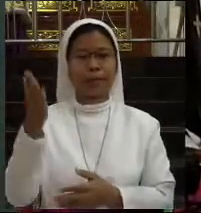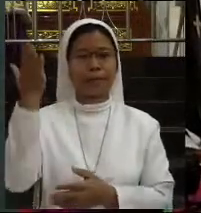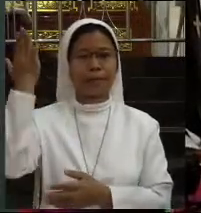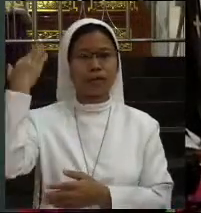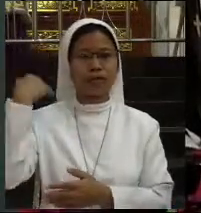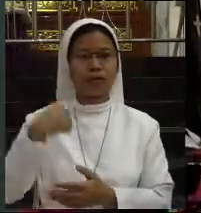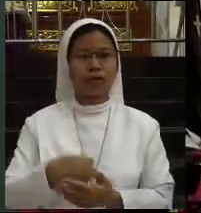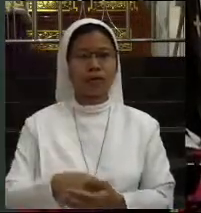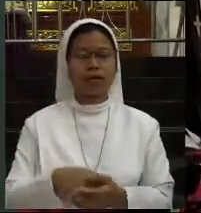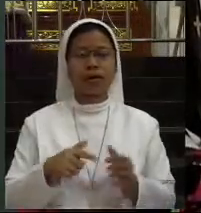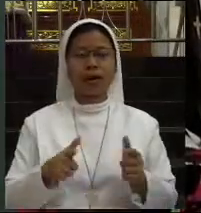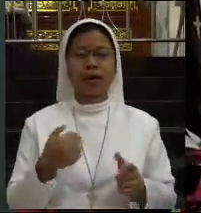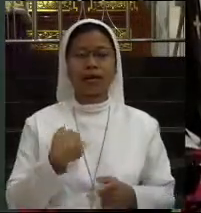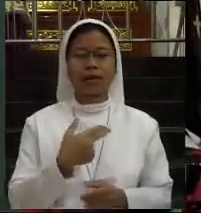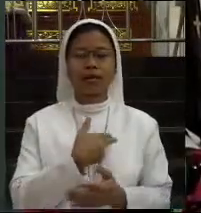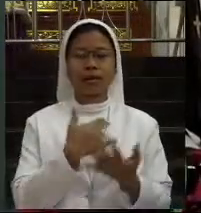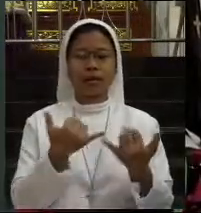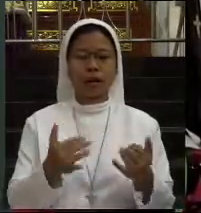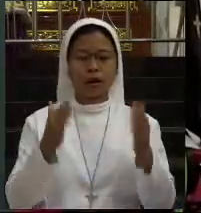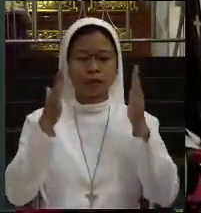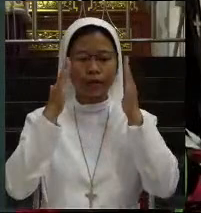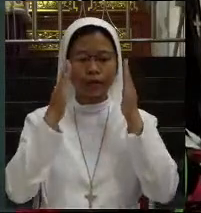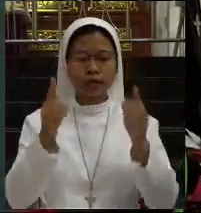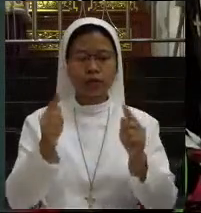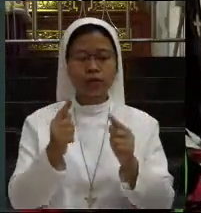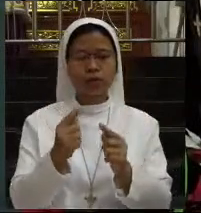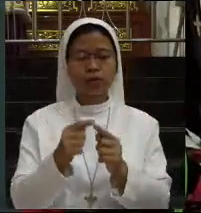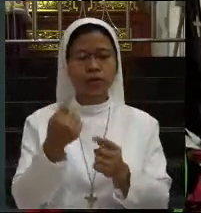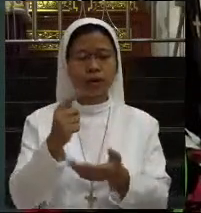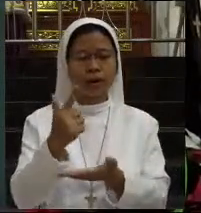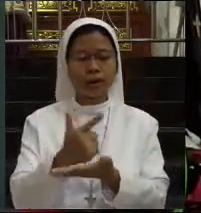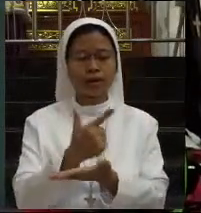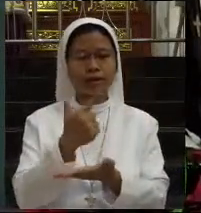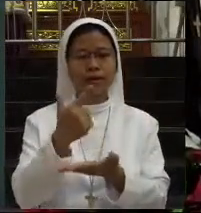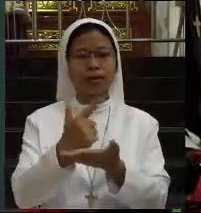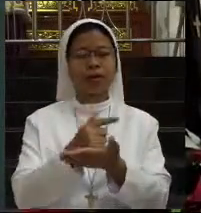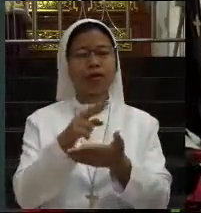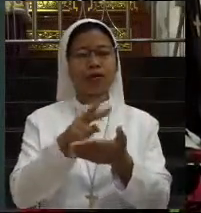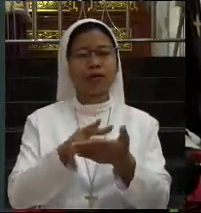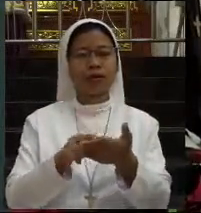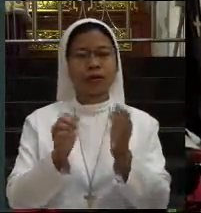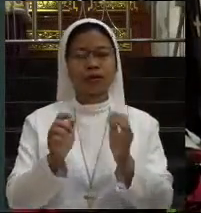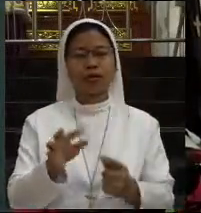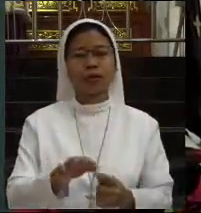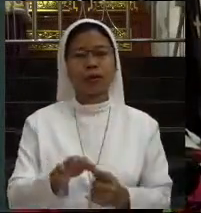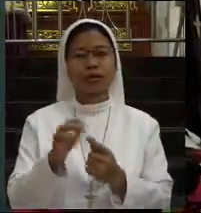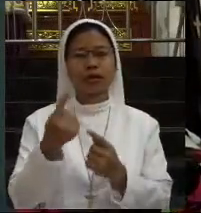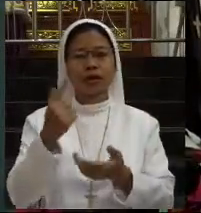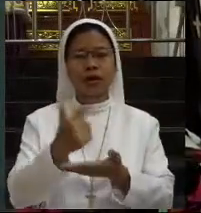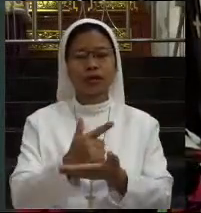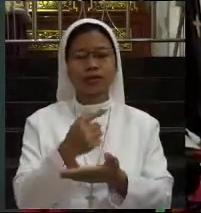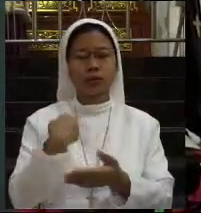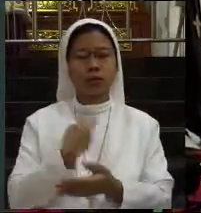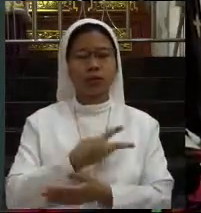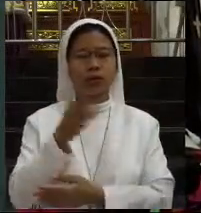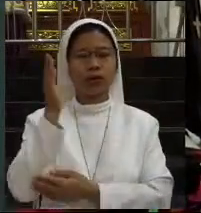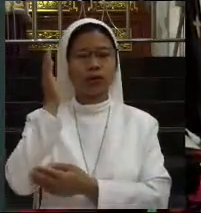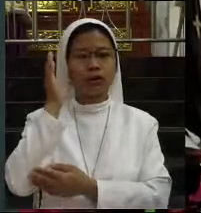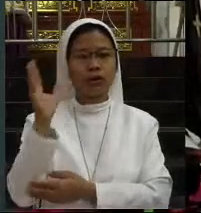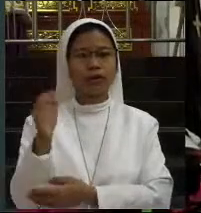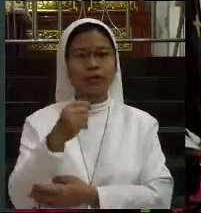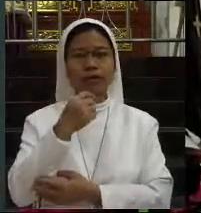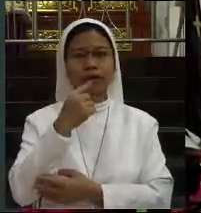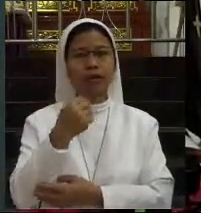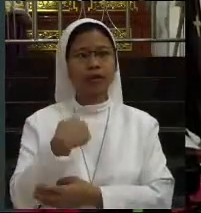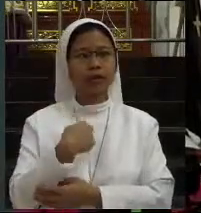Let's now focus on the readings, on the Gospel especially. The Gospel we've heard, the Gospel narrative,